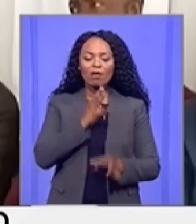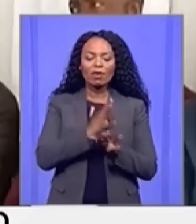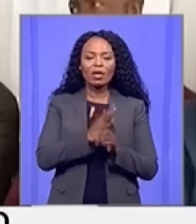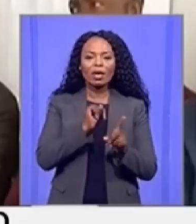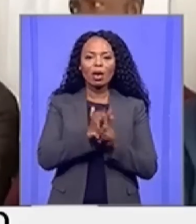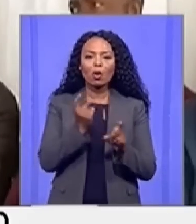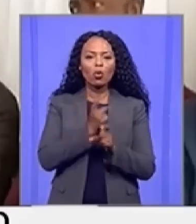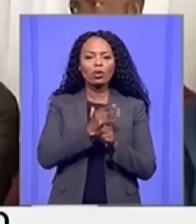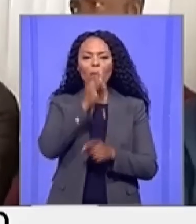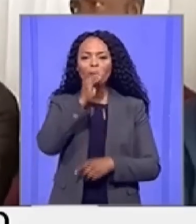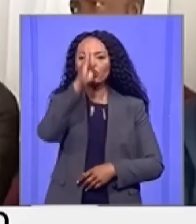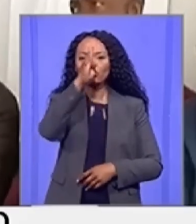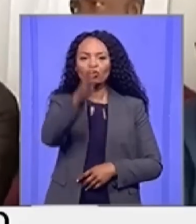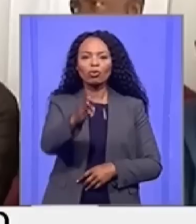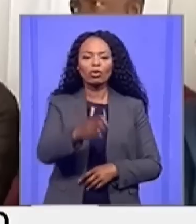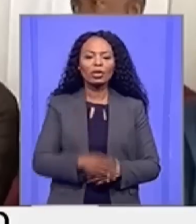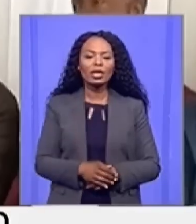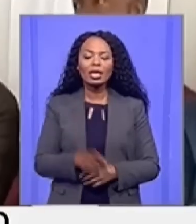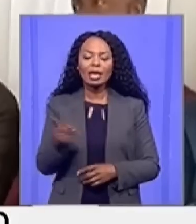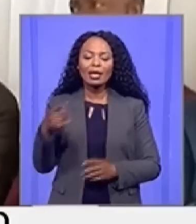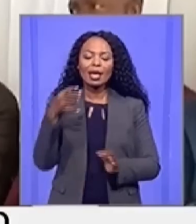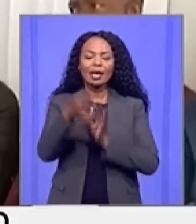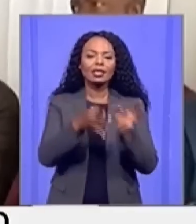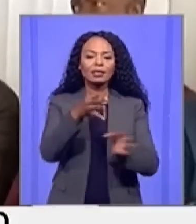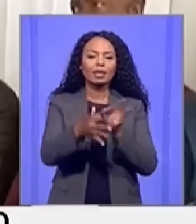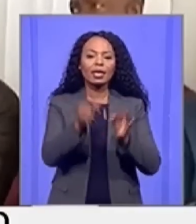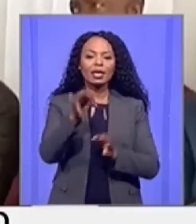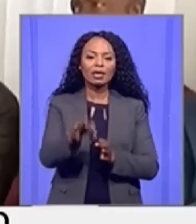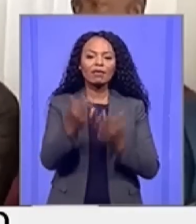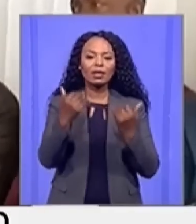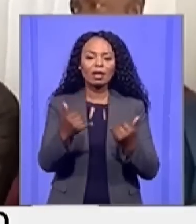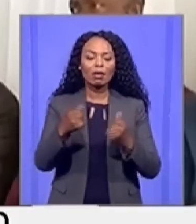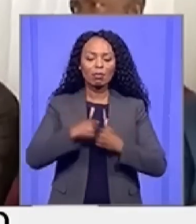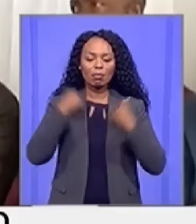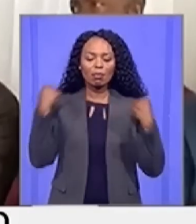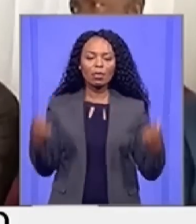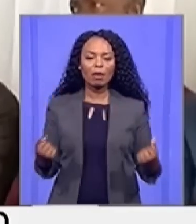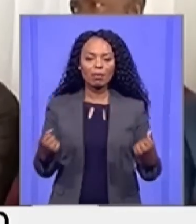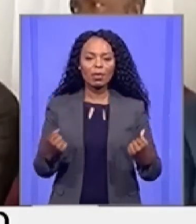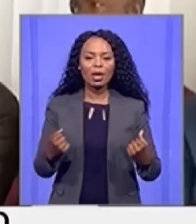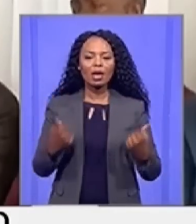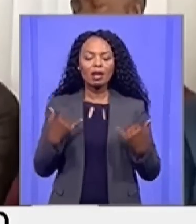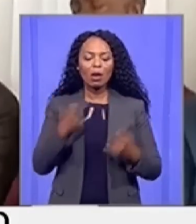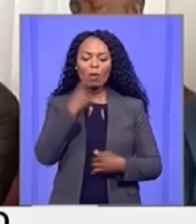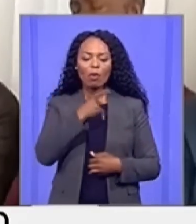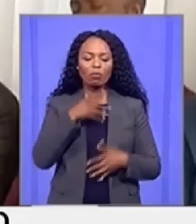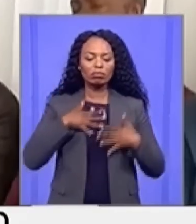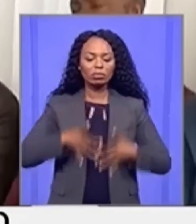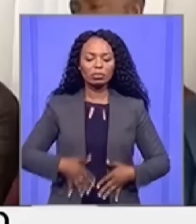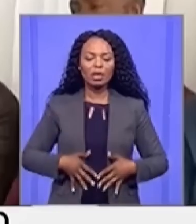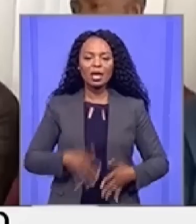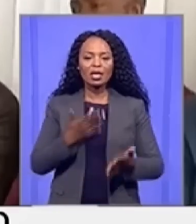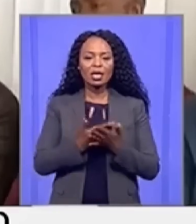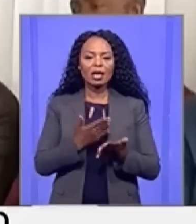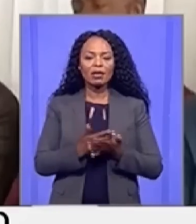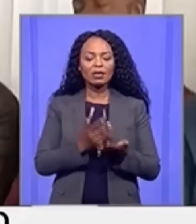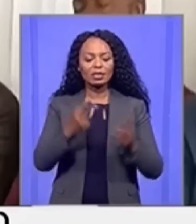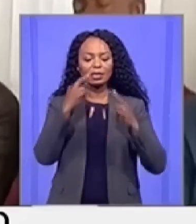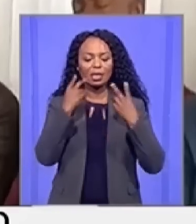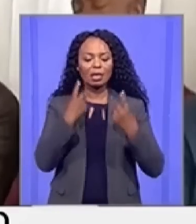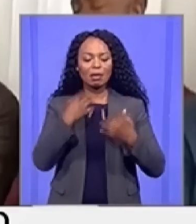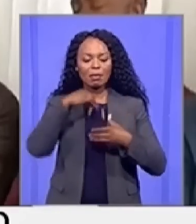nnete ka mehla, mme o ile a mo hlalosetsa hore ebang a ka hlobola hempe ya hae a ka bona hore o amile ho lo kae ka lebaka la dintho